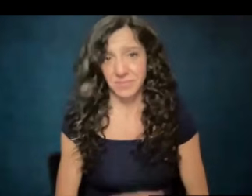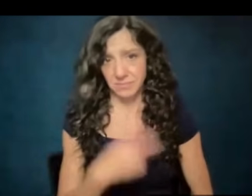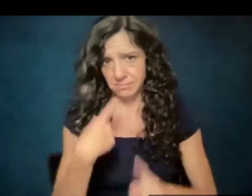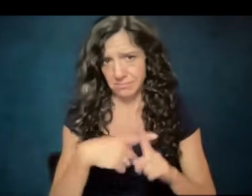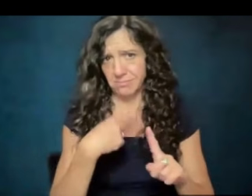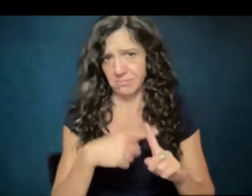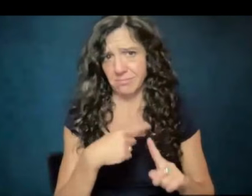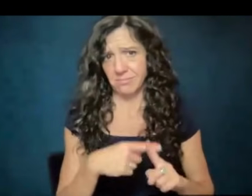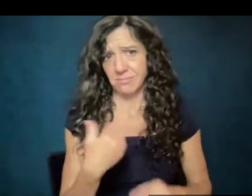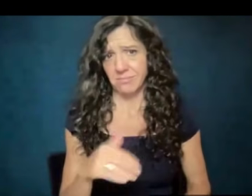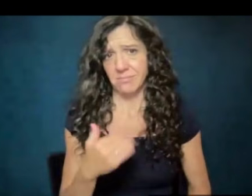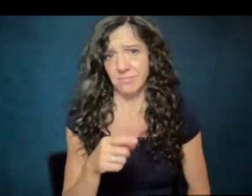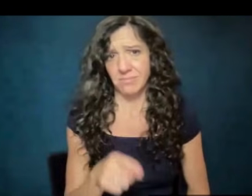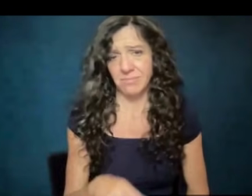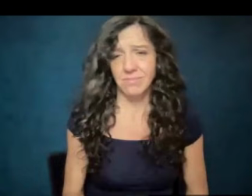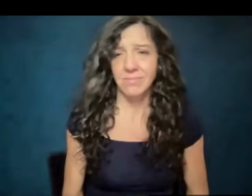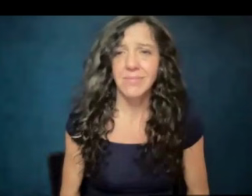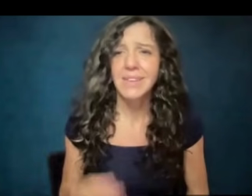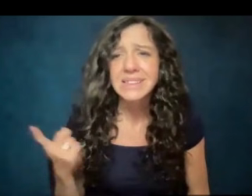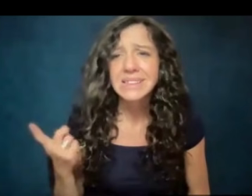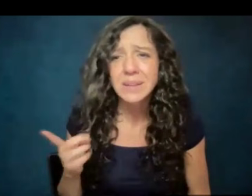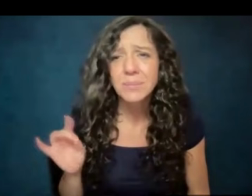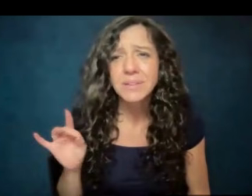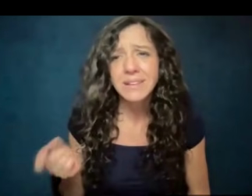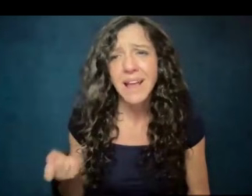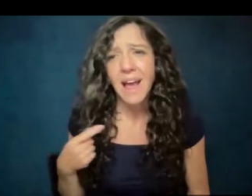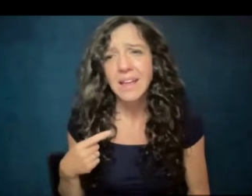thing. Somebody asked a question